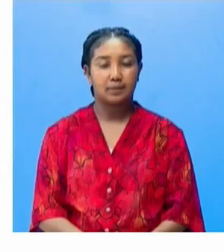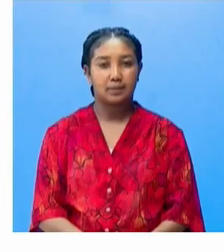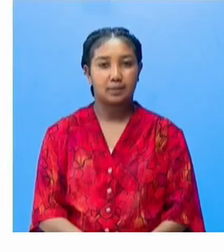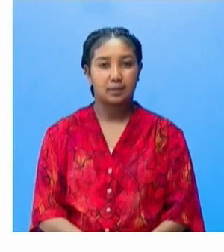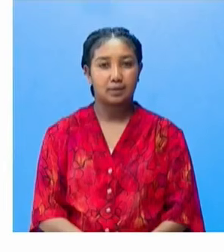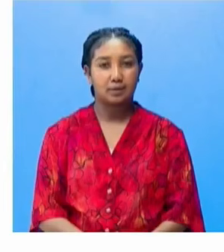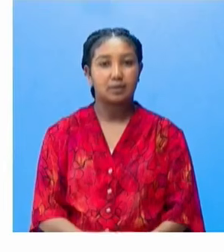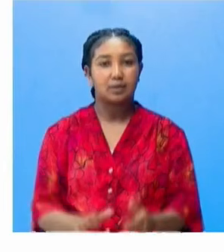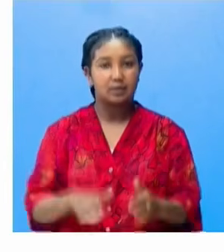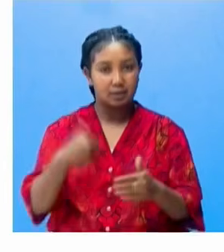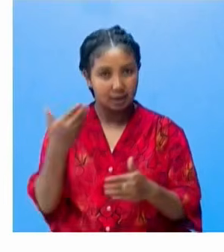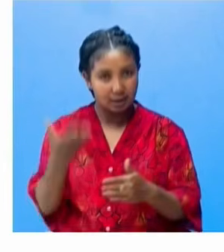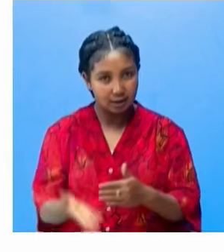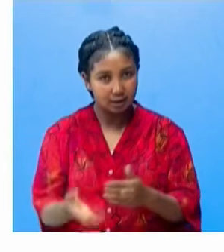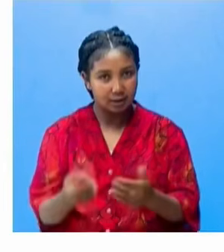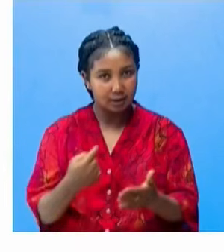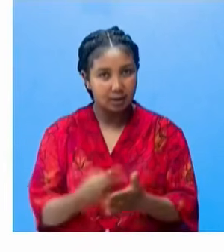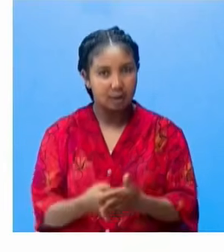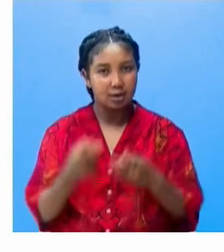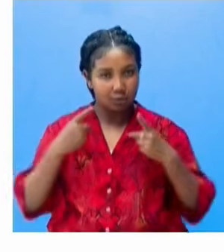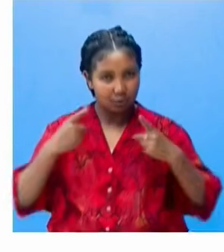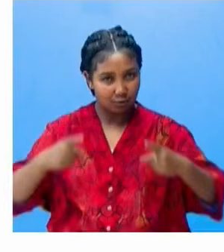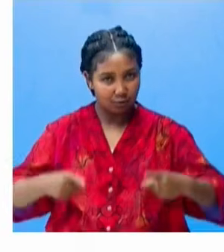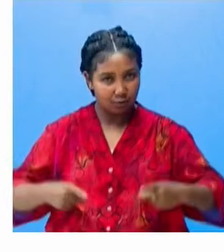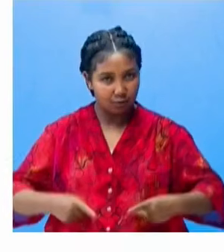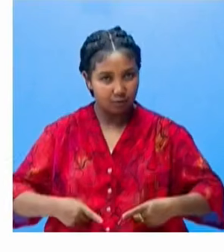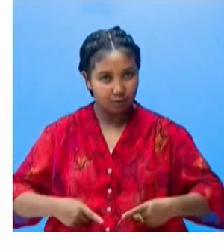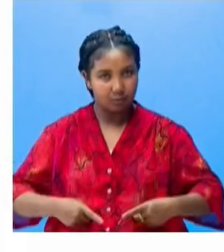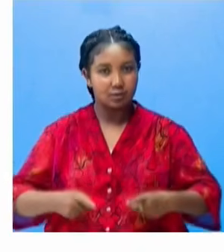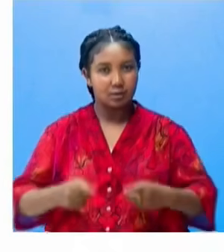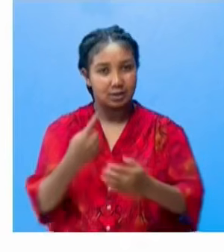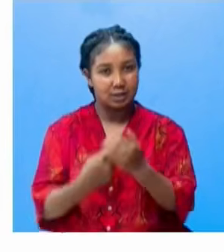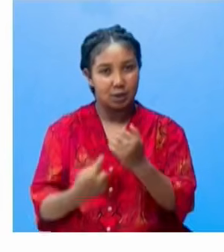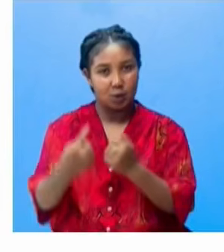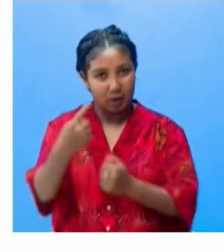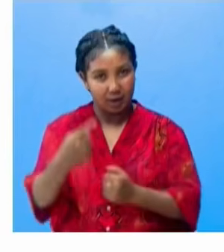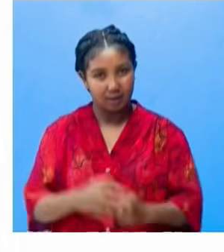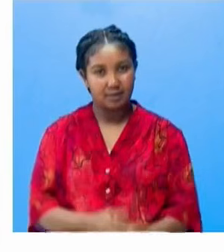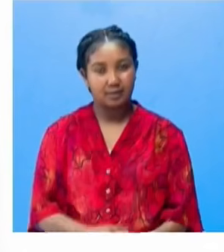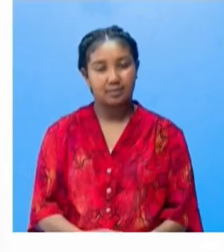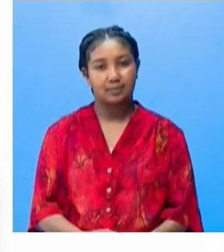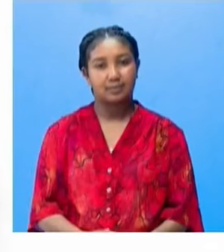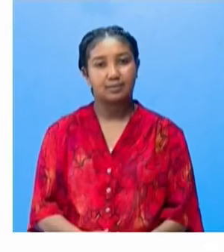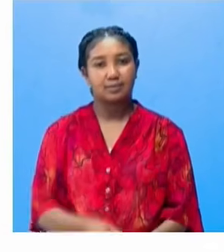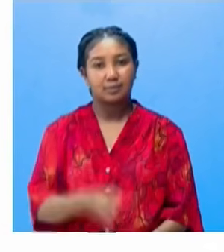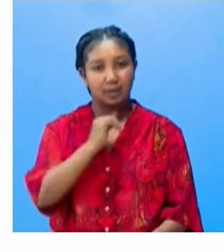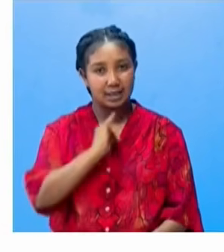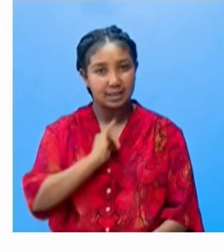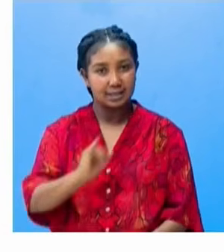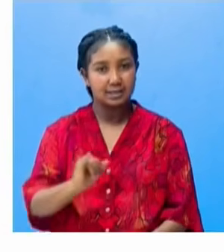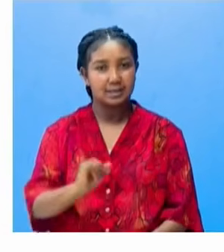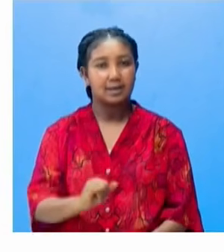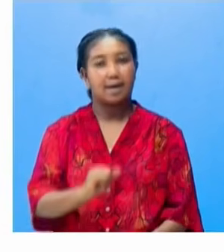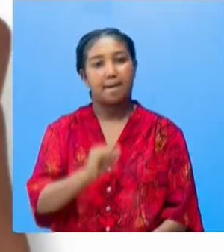Yes? Then, here our uniform, it's singular, is, yeah? Then